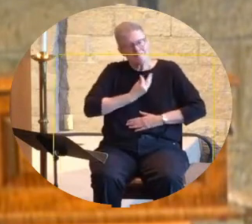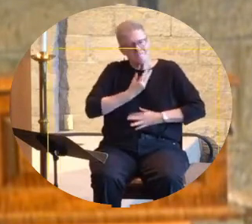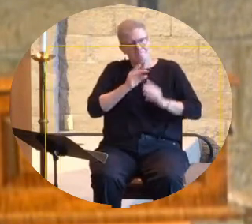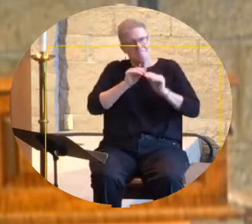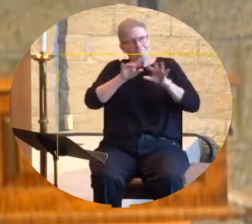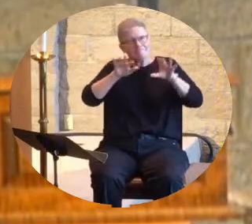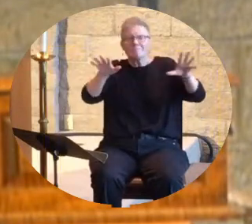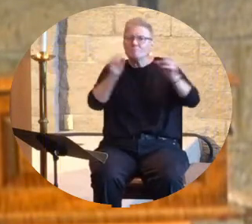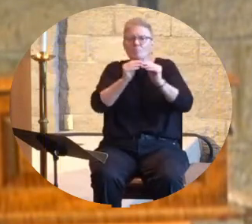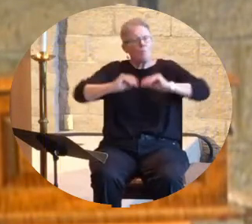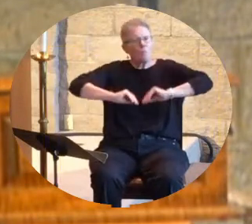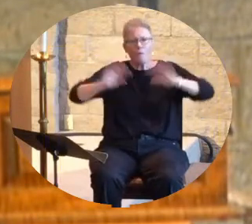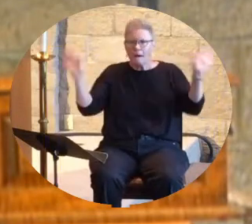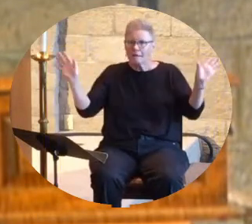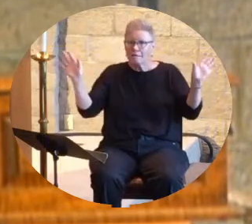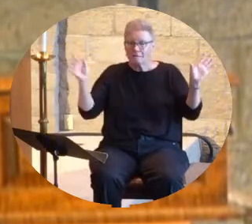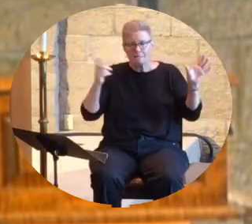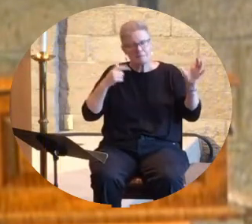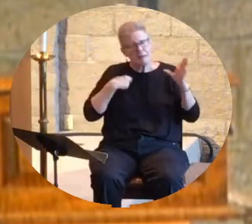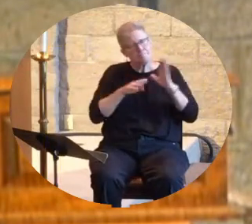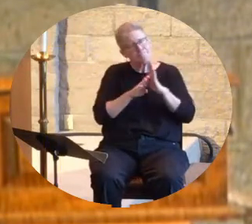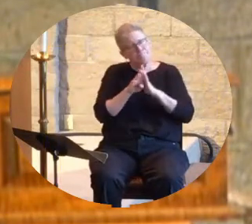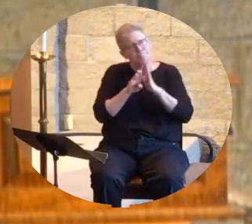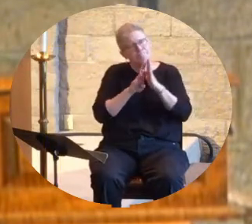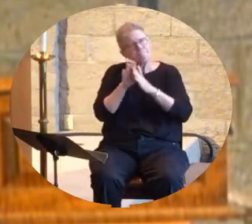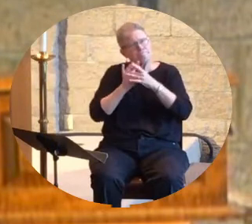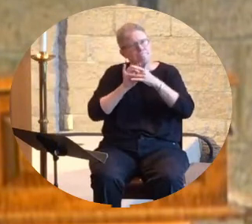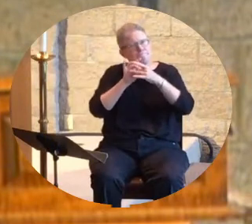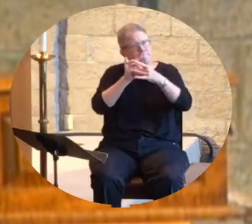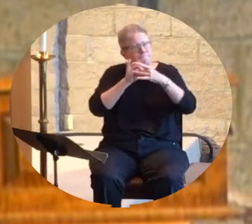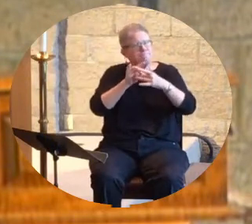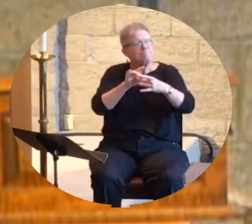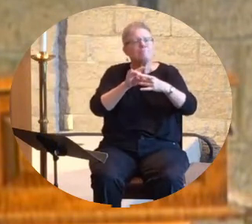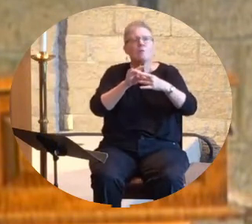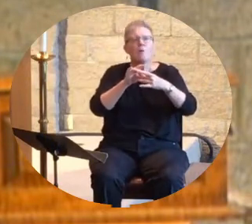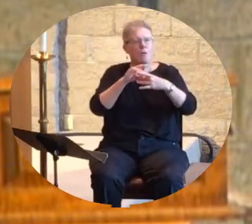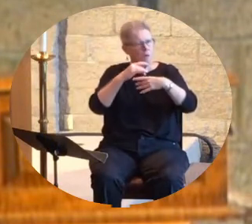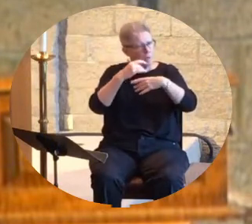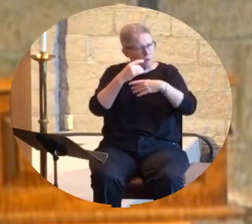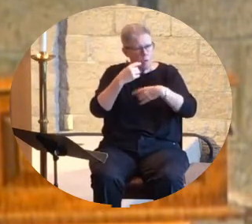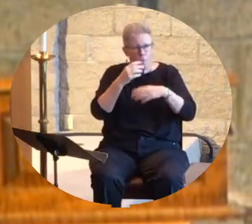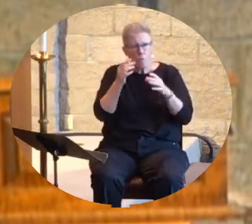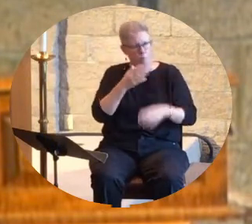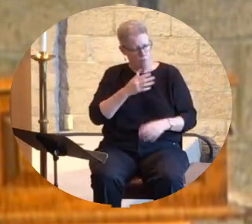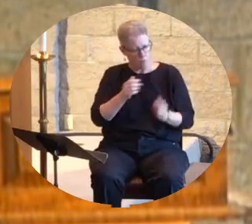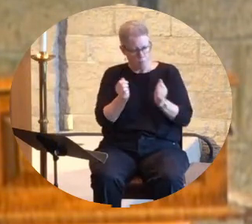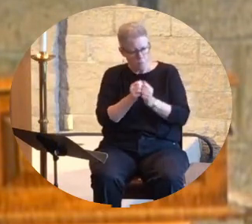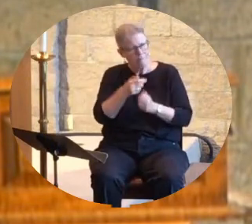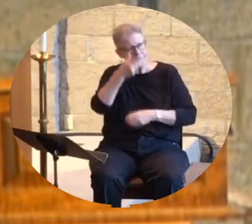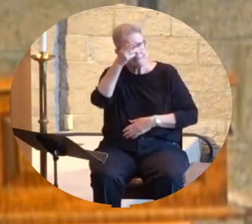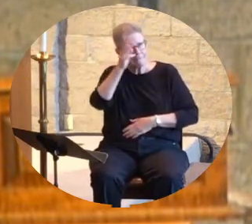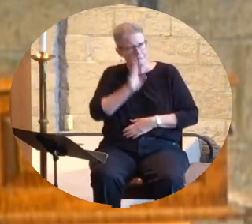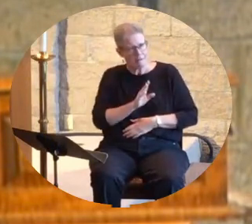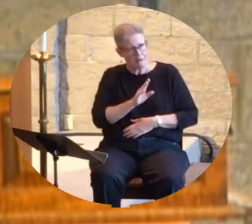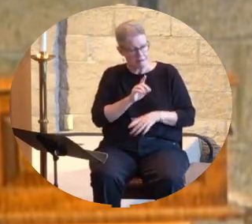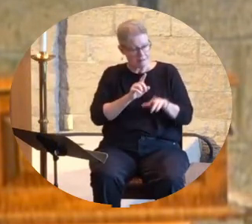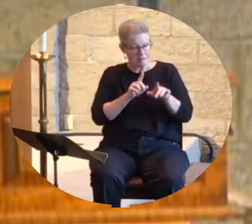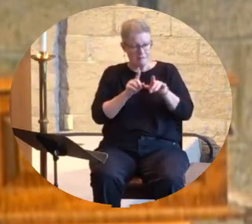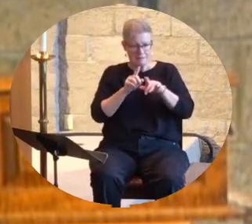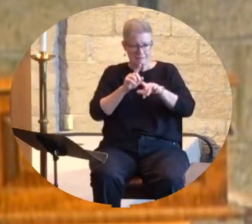in willingness to co-create with God as I release my willfulness to